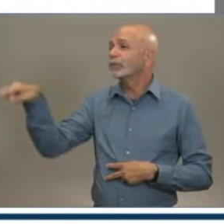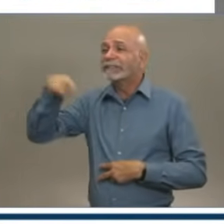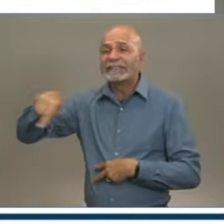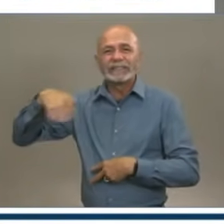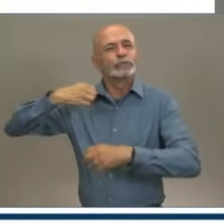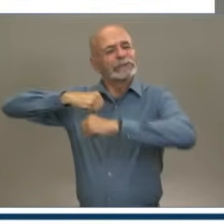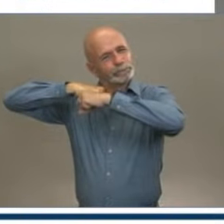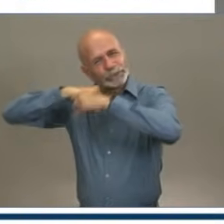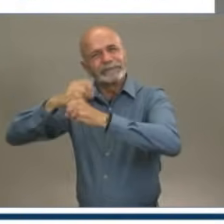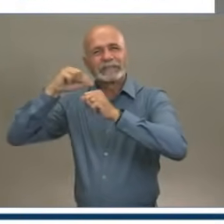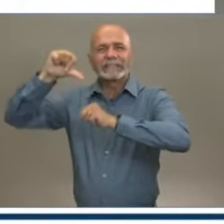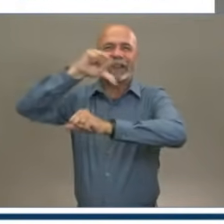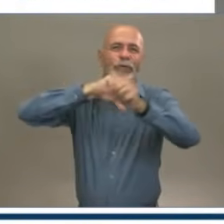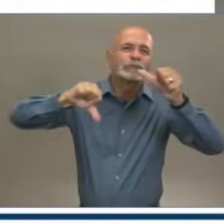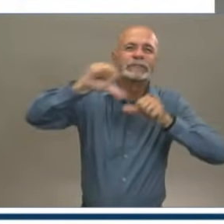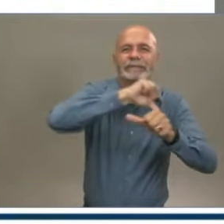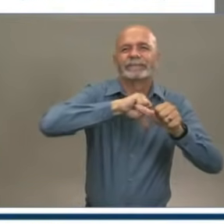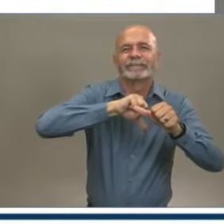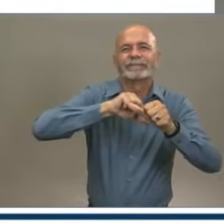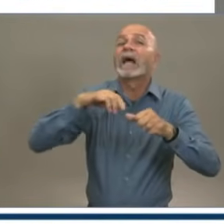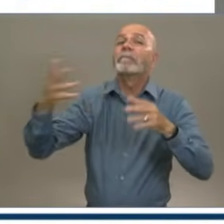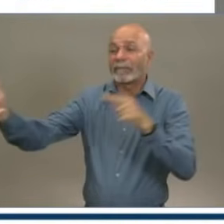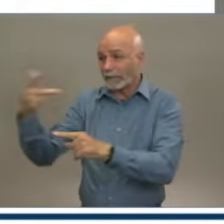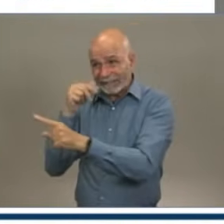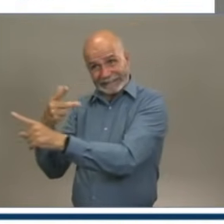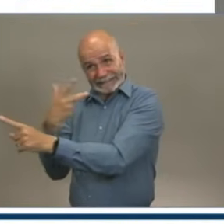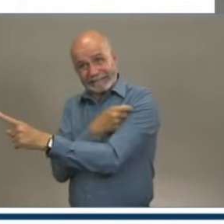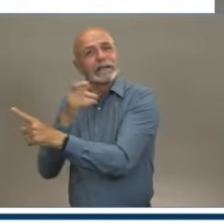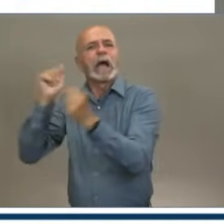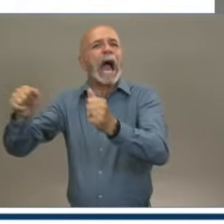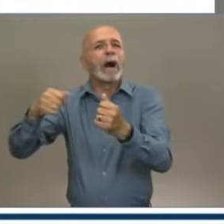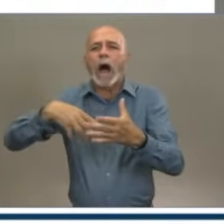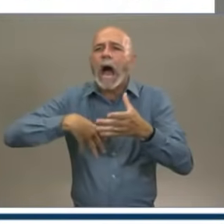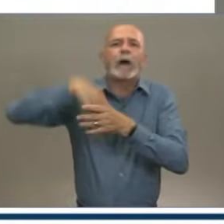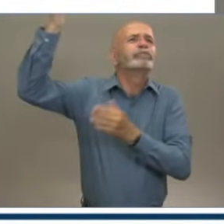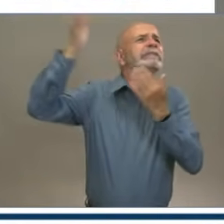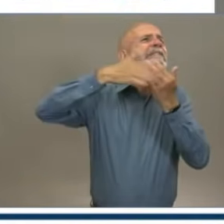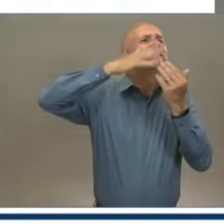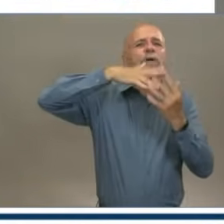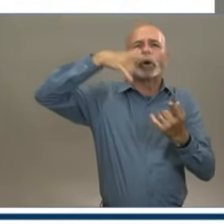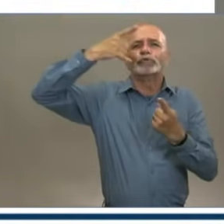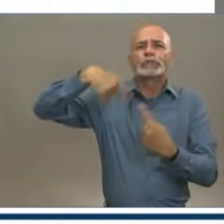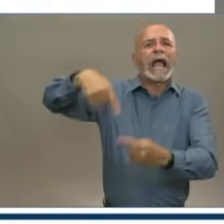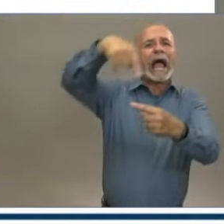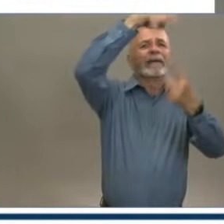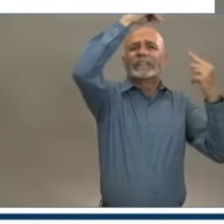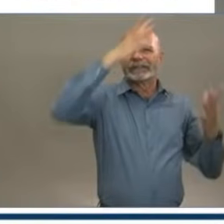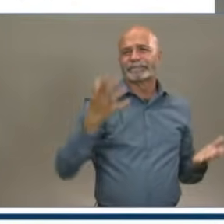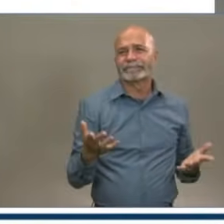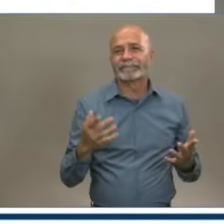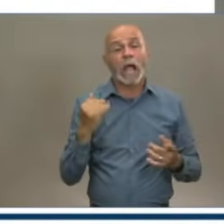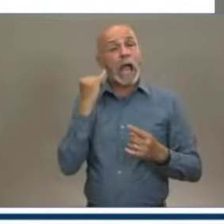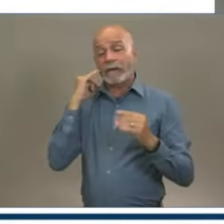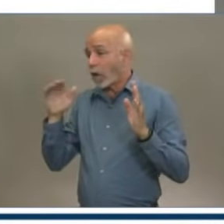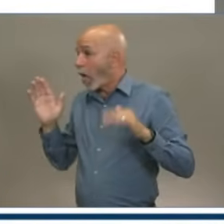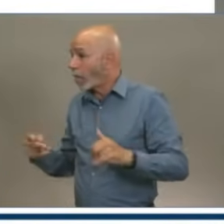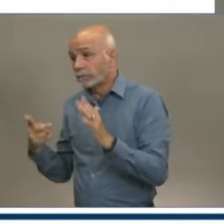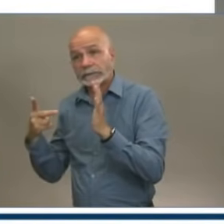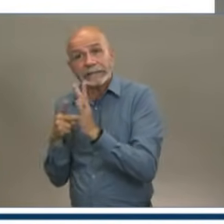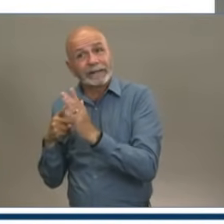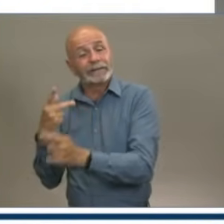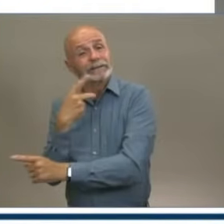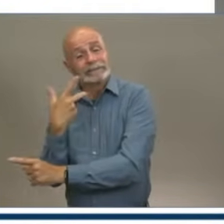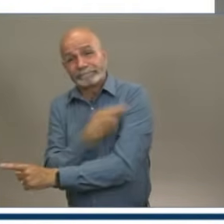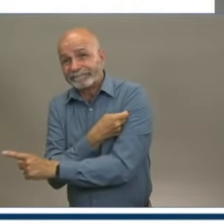for you if you're vaccinated, like travel. And if you haven't moved up your second dose, please do it now. The sooner